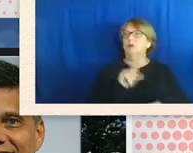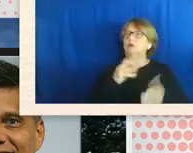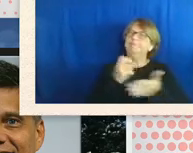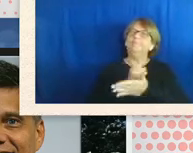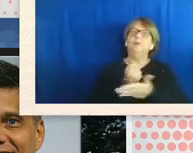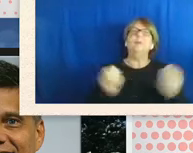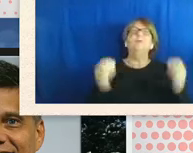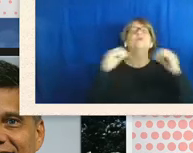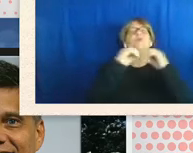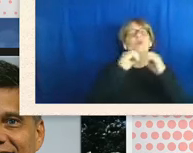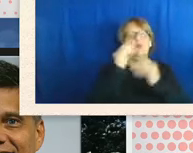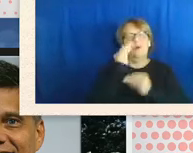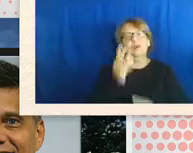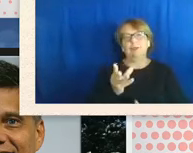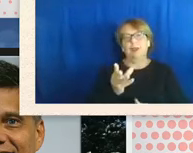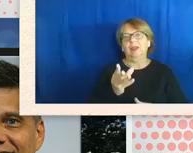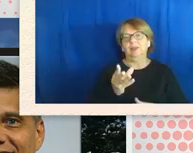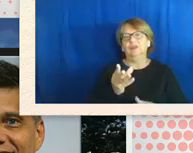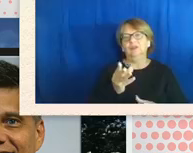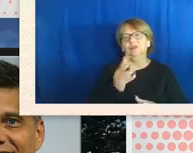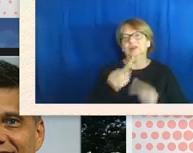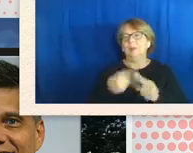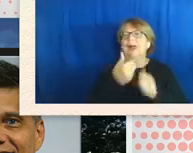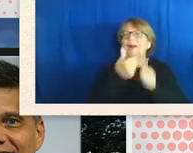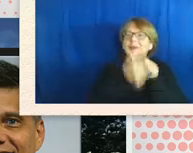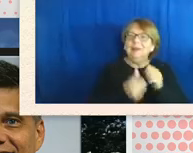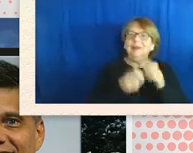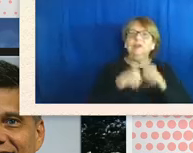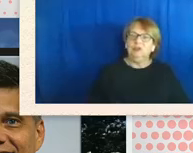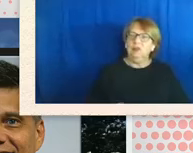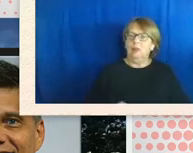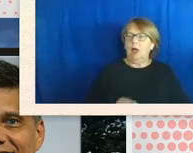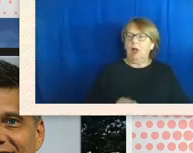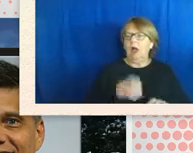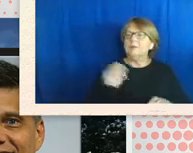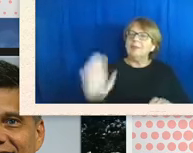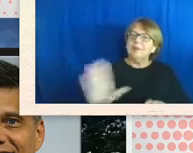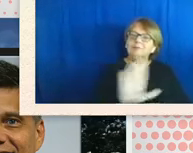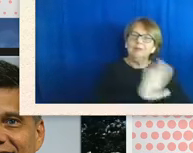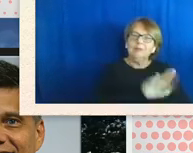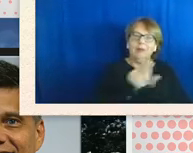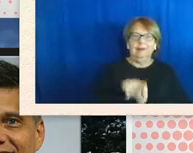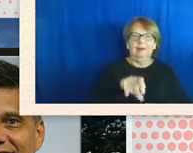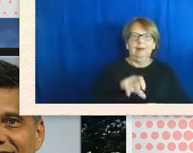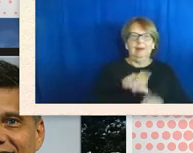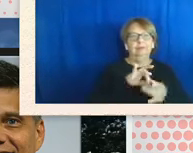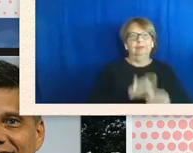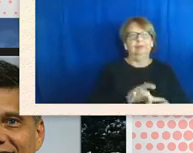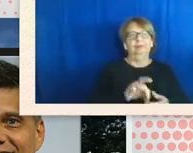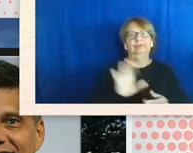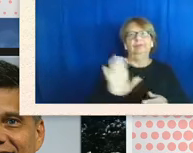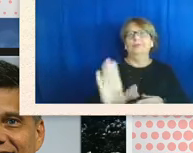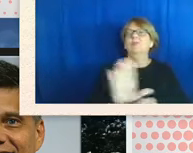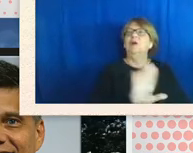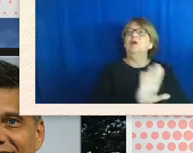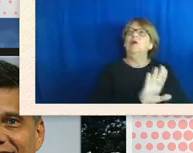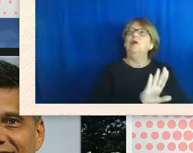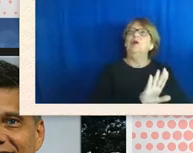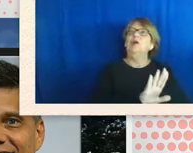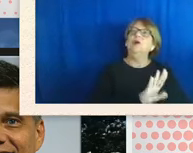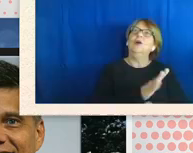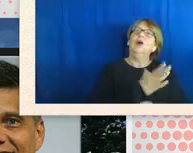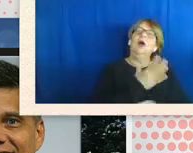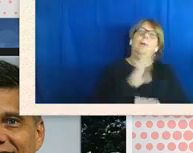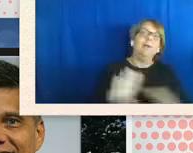information about each client's needs in terms of their behavioral needs, their